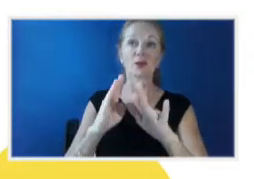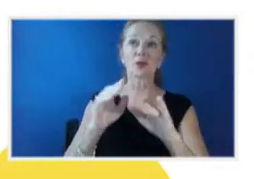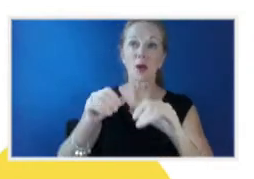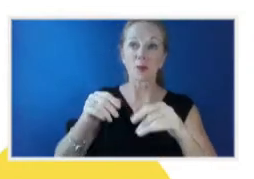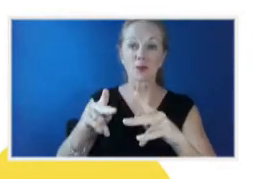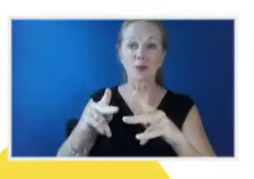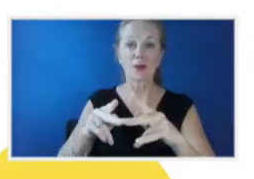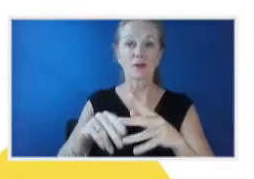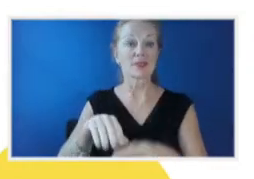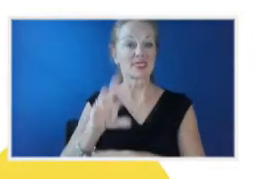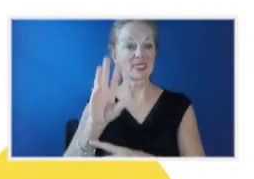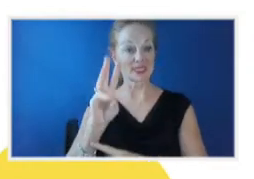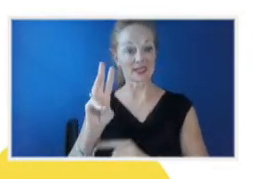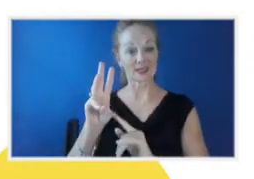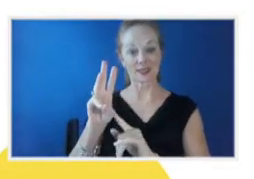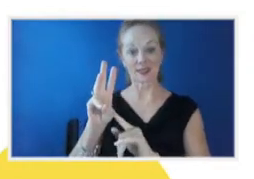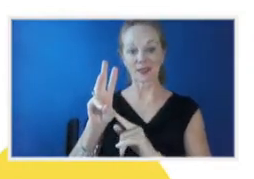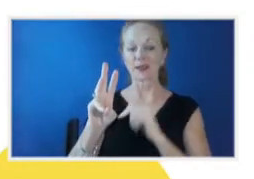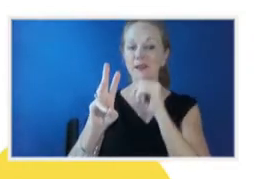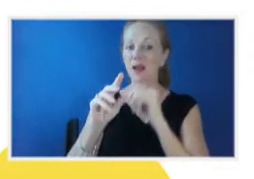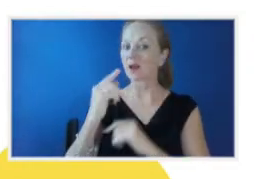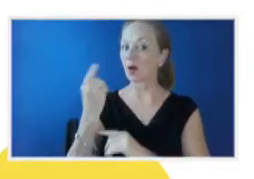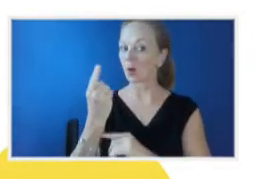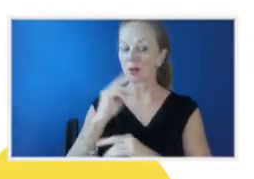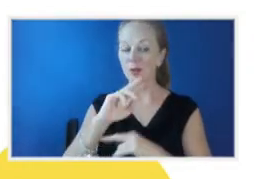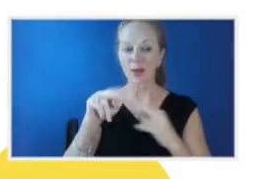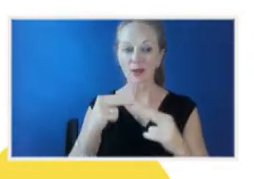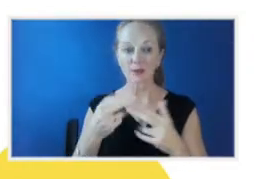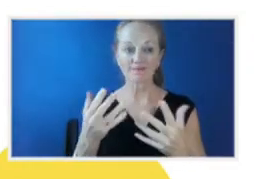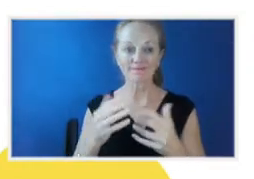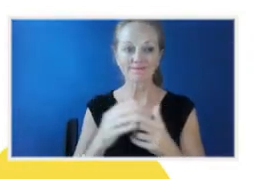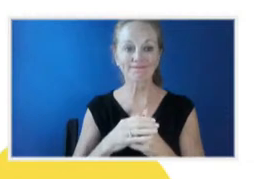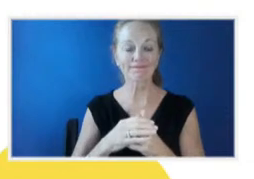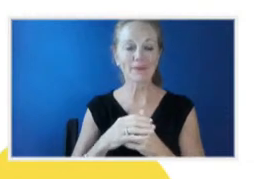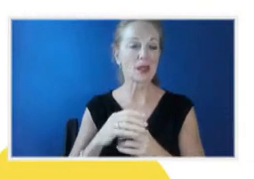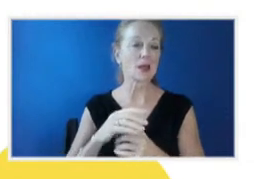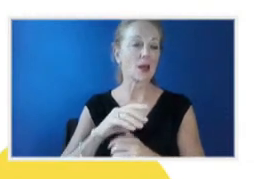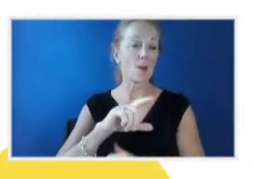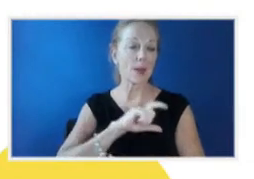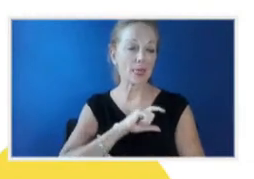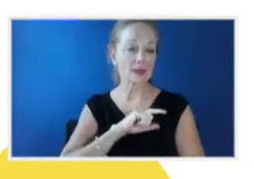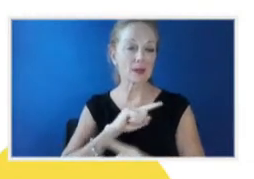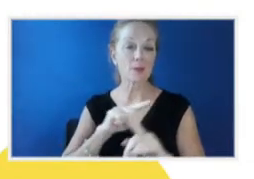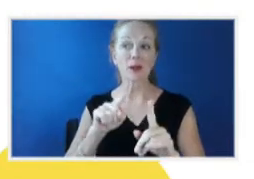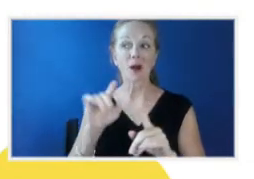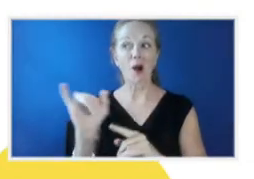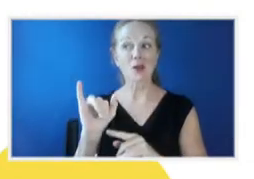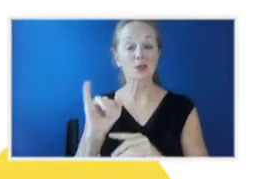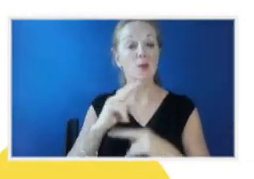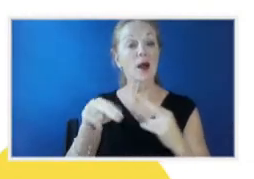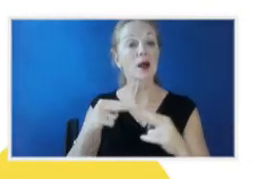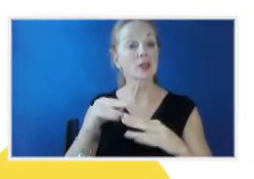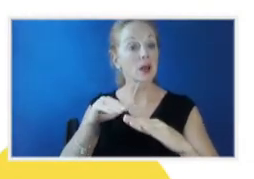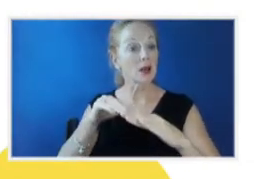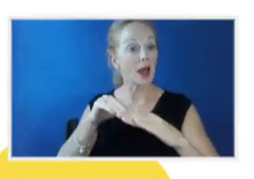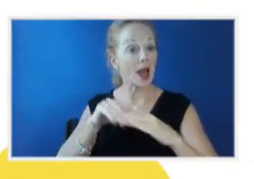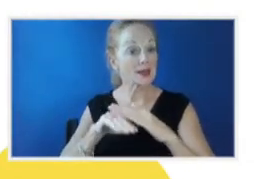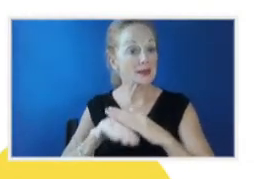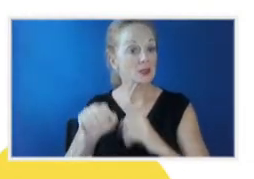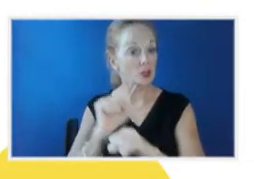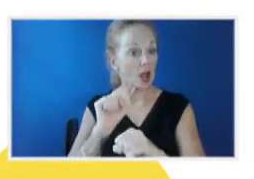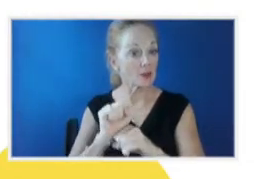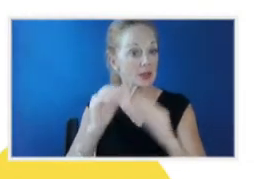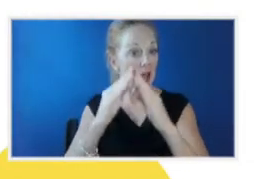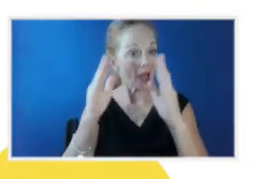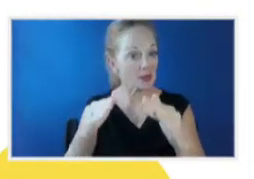six, which is not just about, let's say, policing, but also about access to jobs, housing,